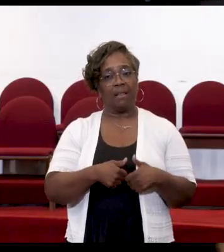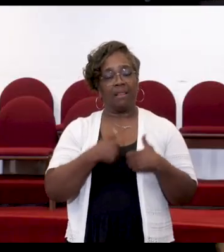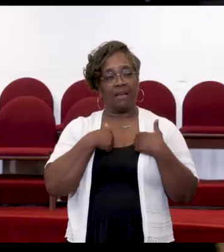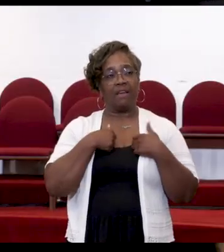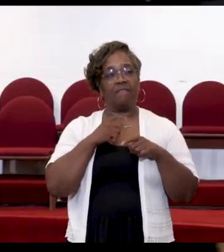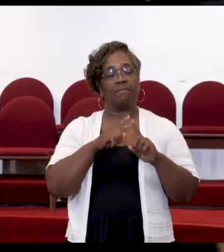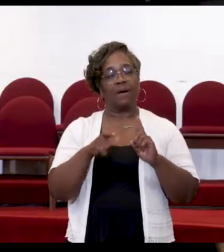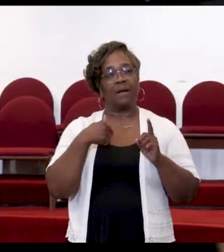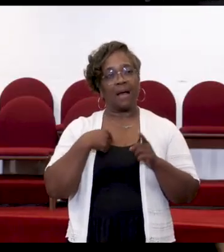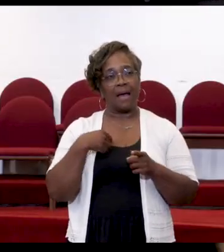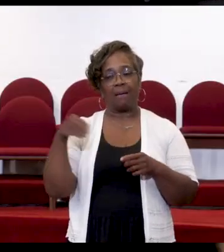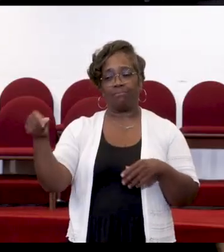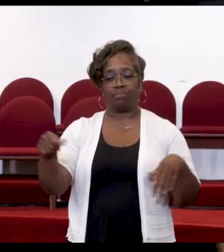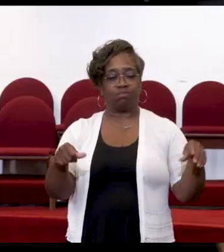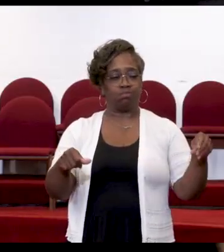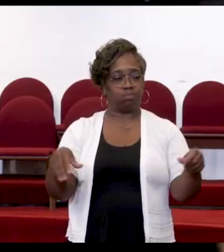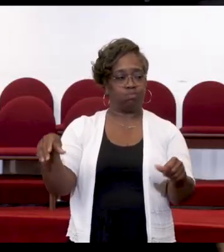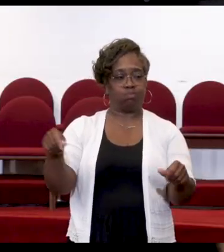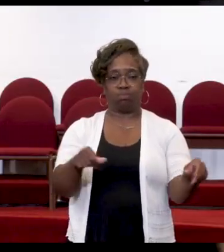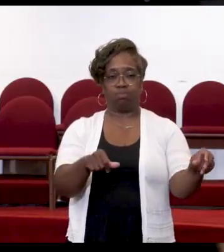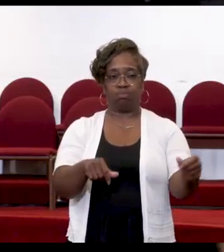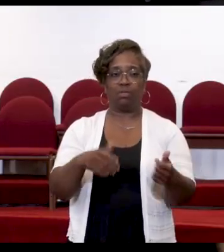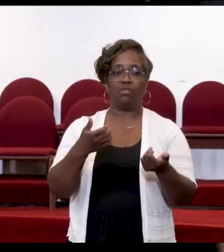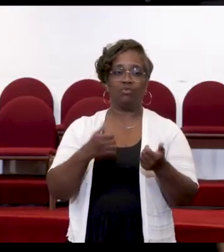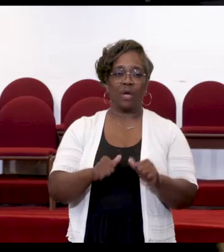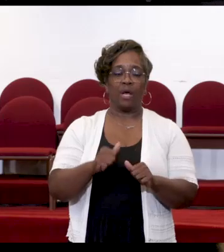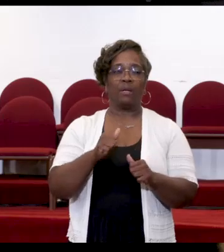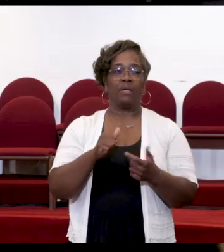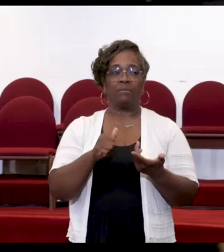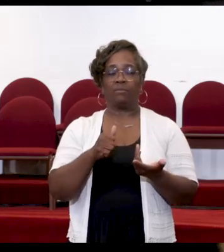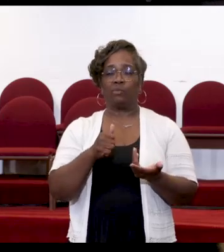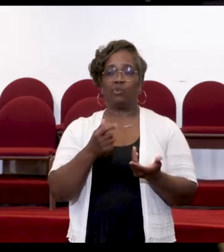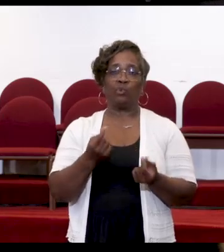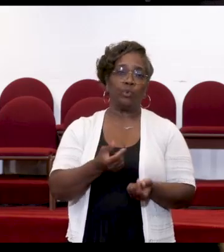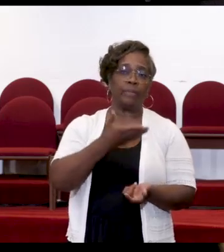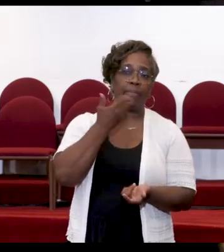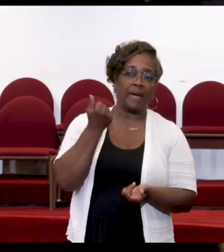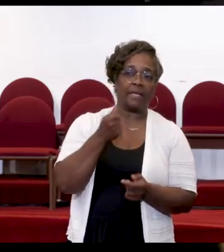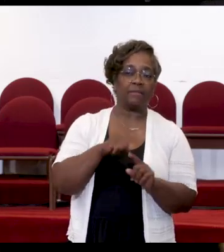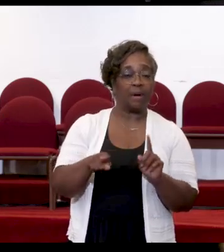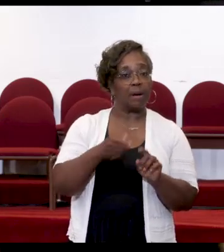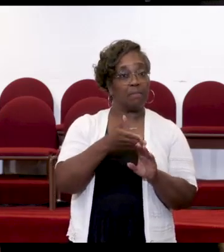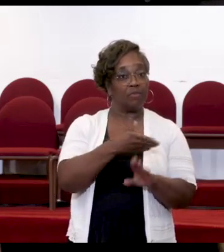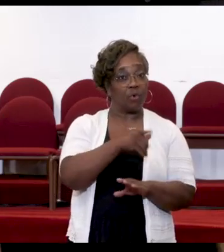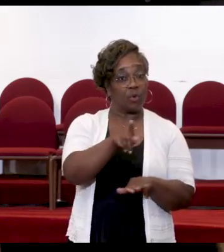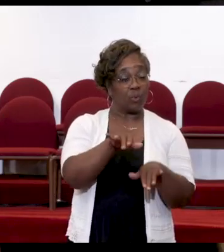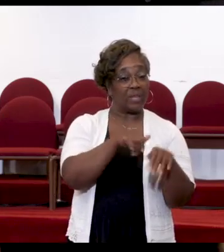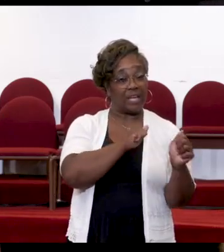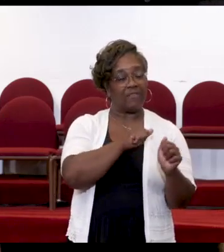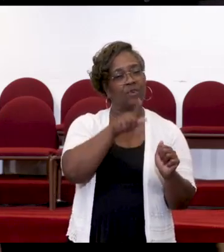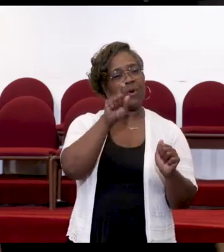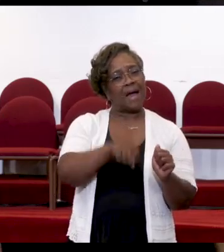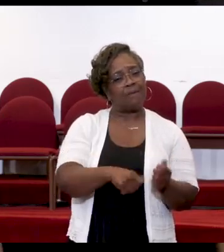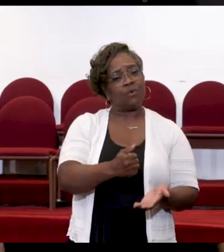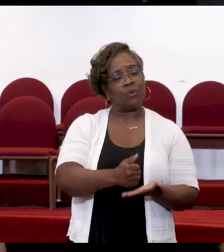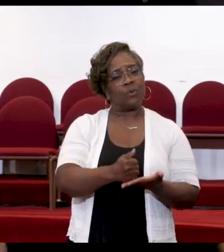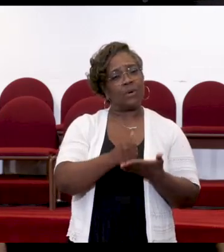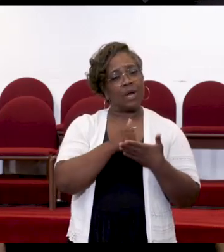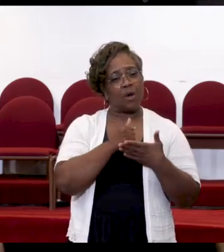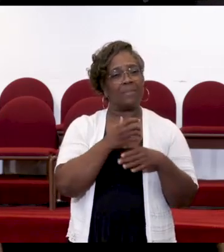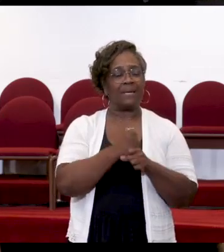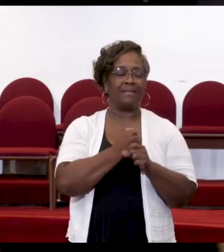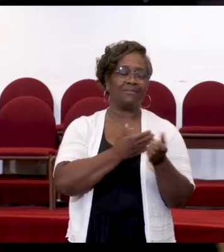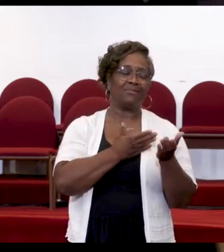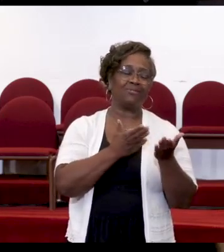it all over this city, trying to do the best I can with it. But before you leave, you gotta help me get some services,